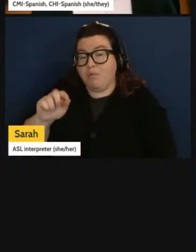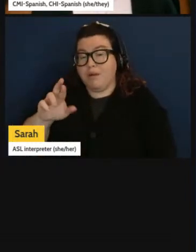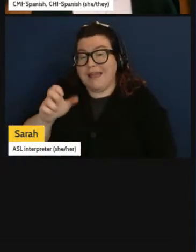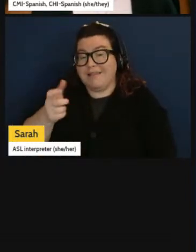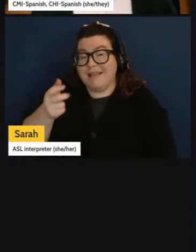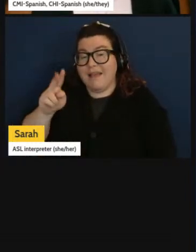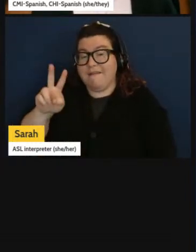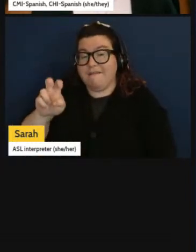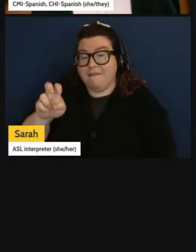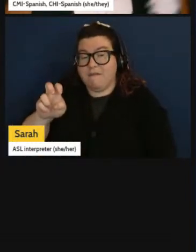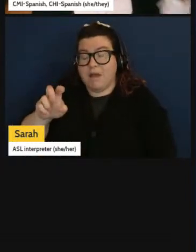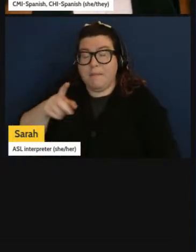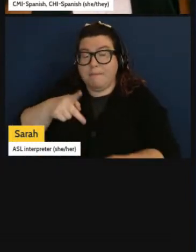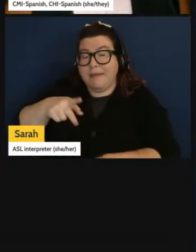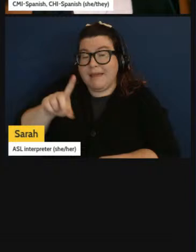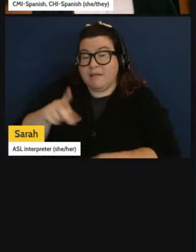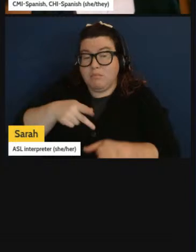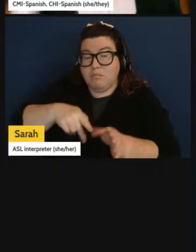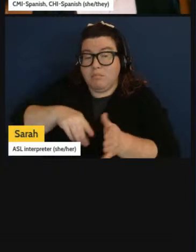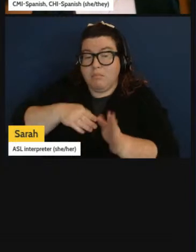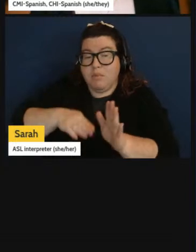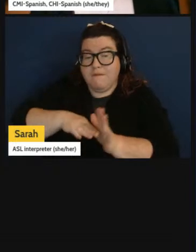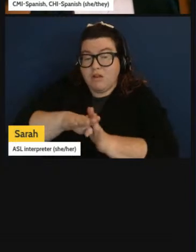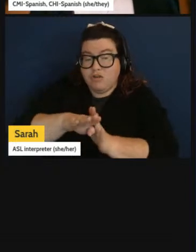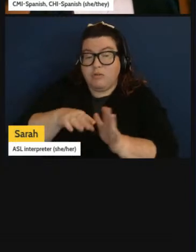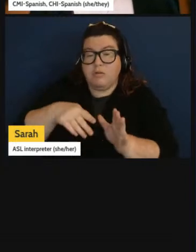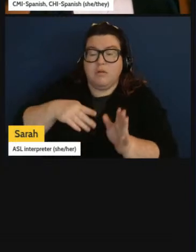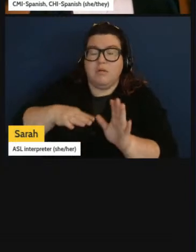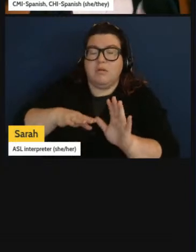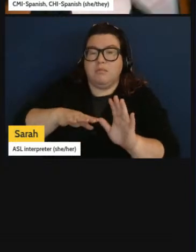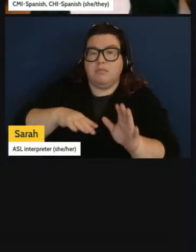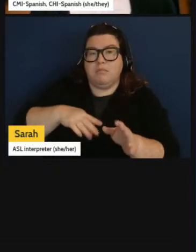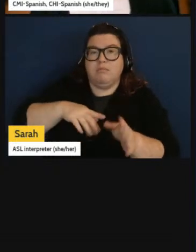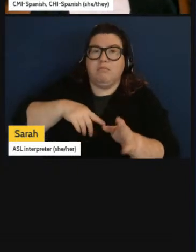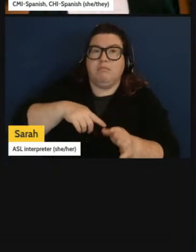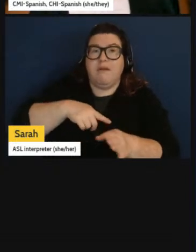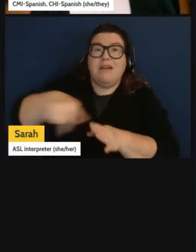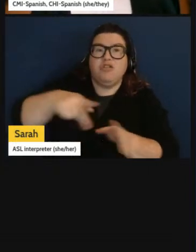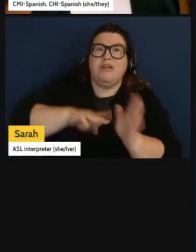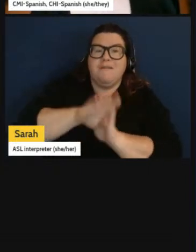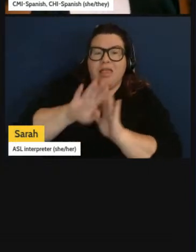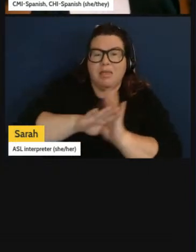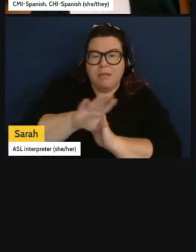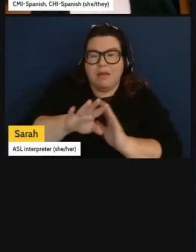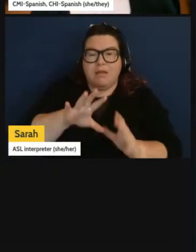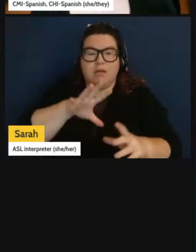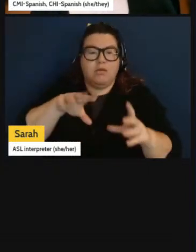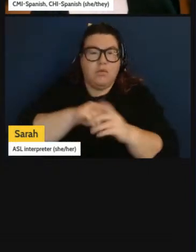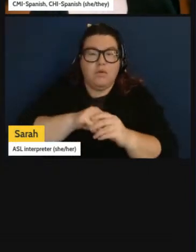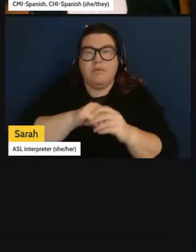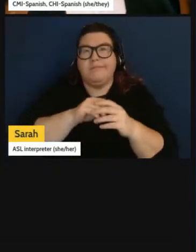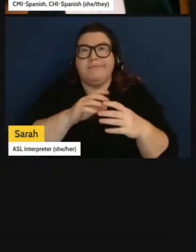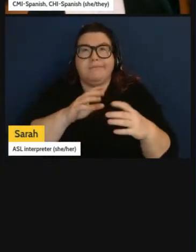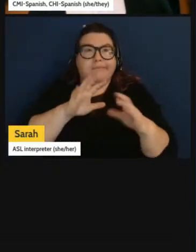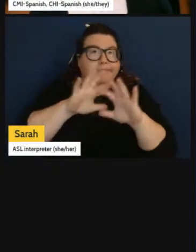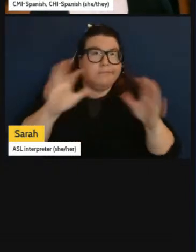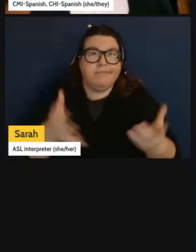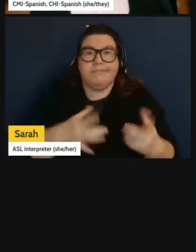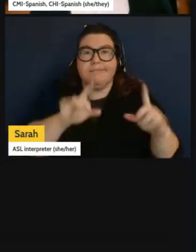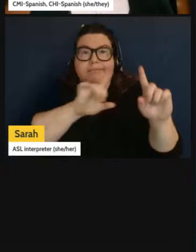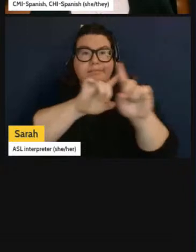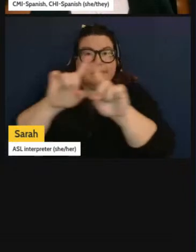professional development that includes slang, regionalisms, colloquial terms, and a variety